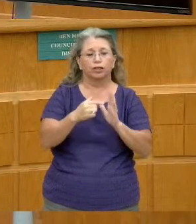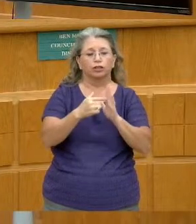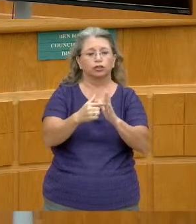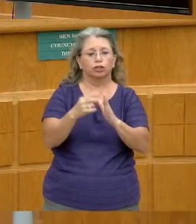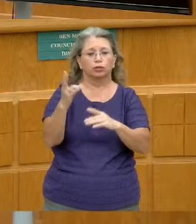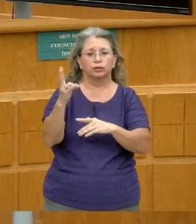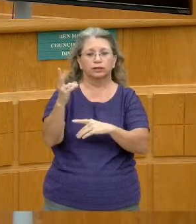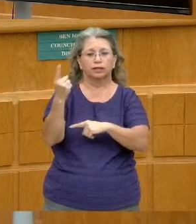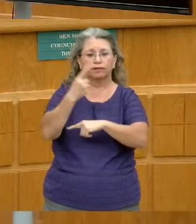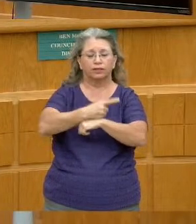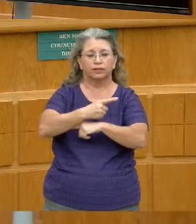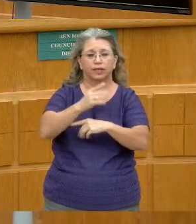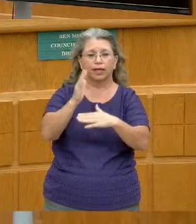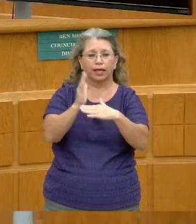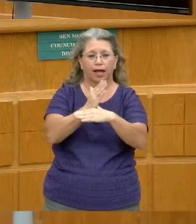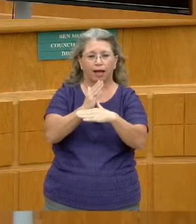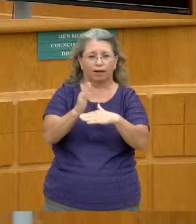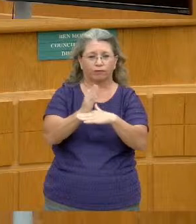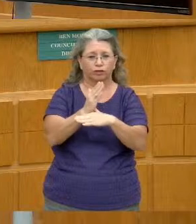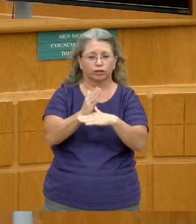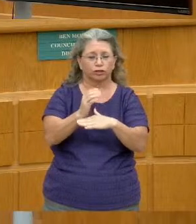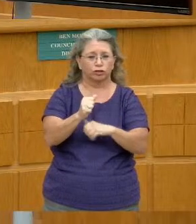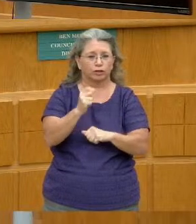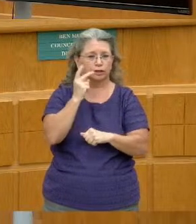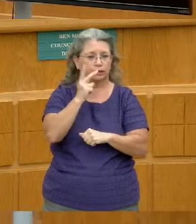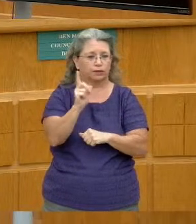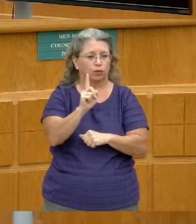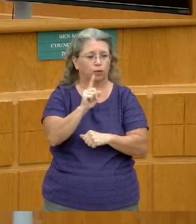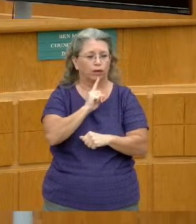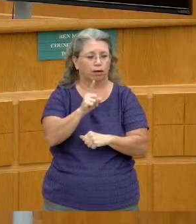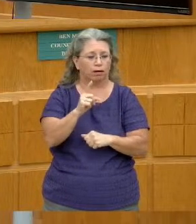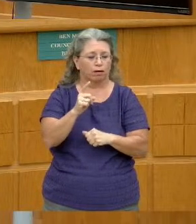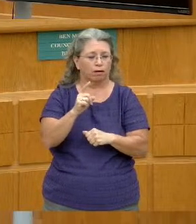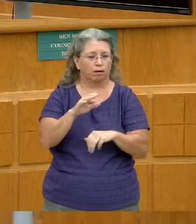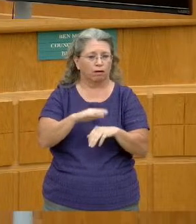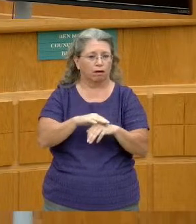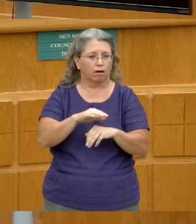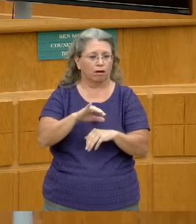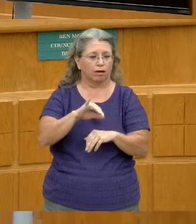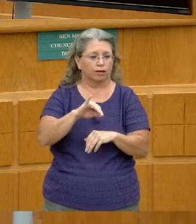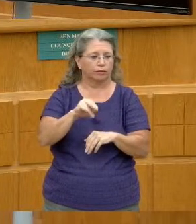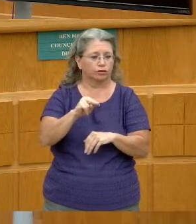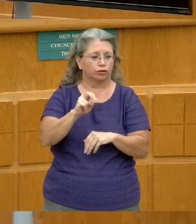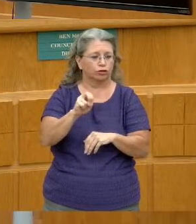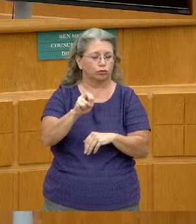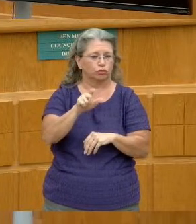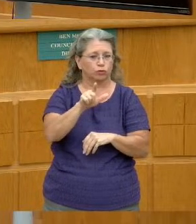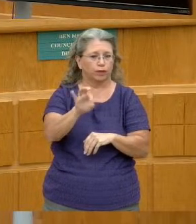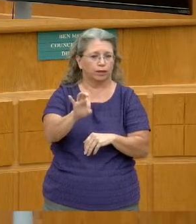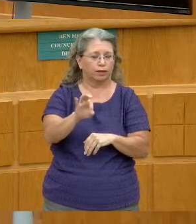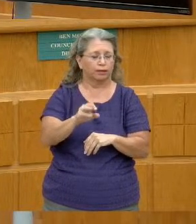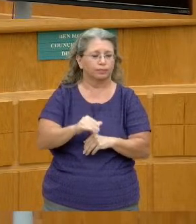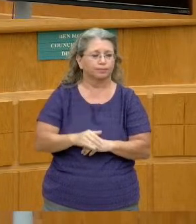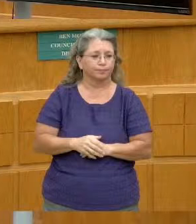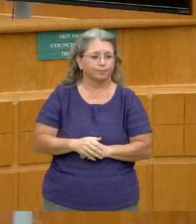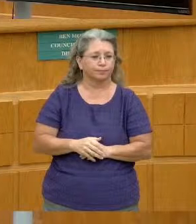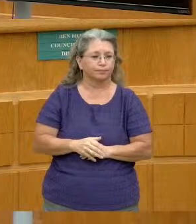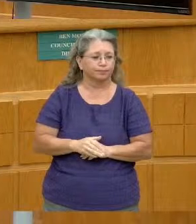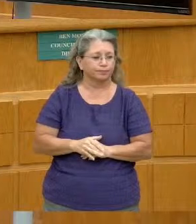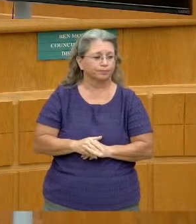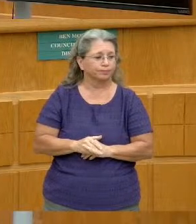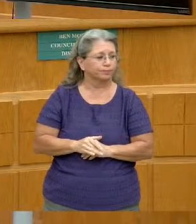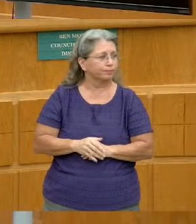you can see where we're at in 626, actually 629, that